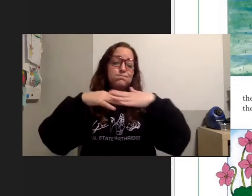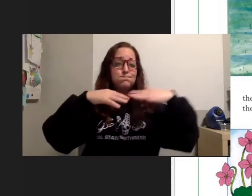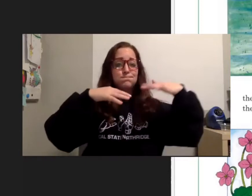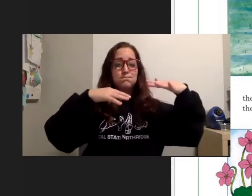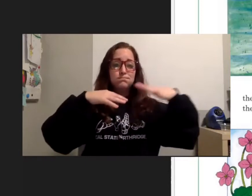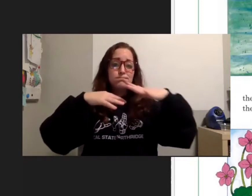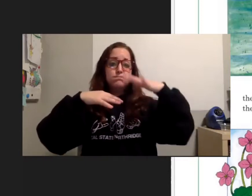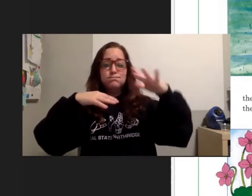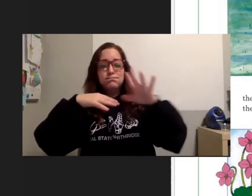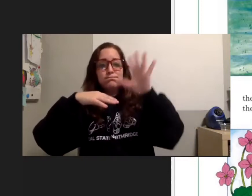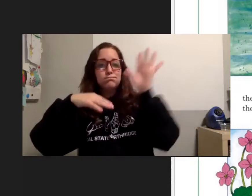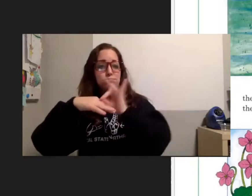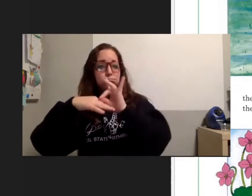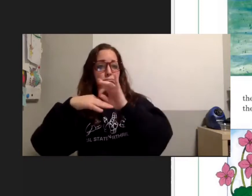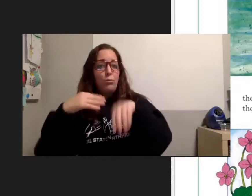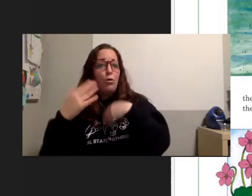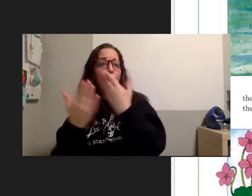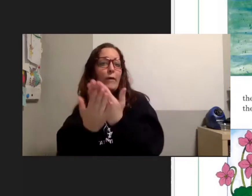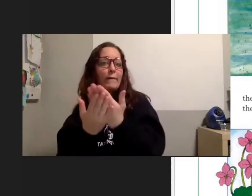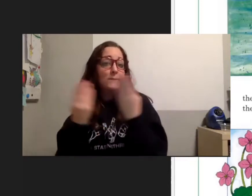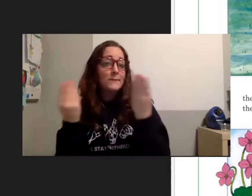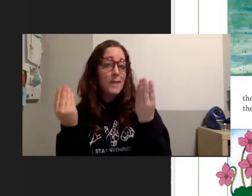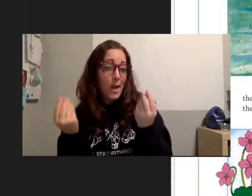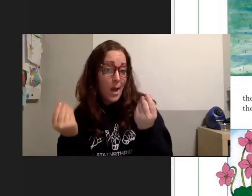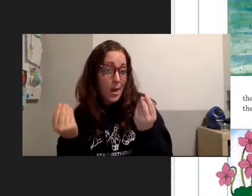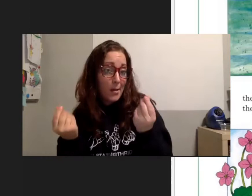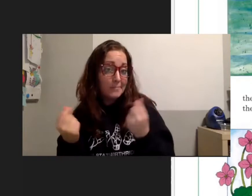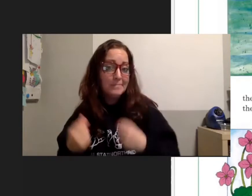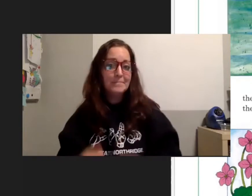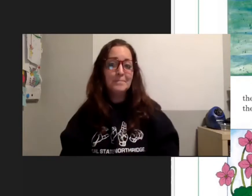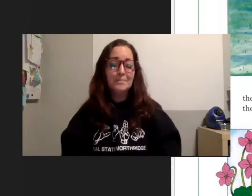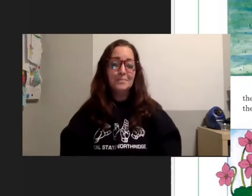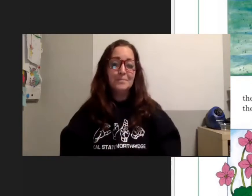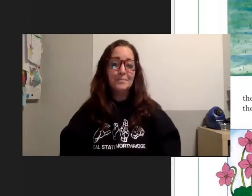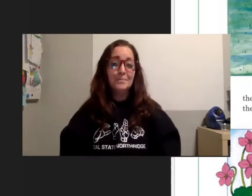stick to the dirt along a shore.